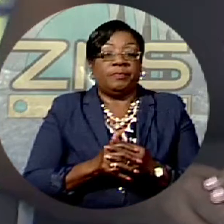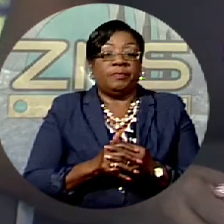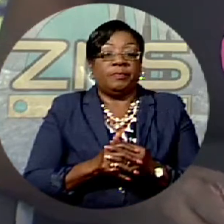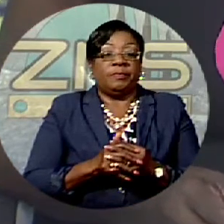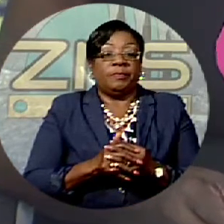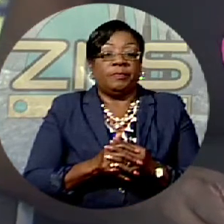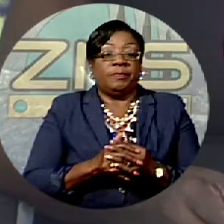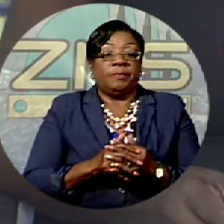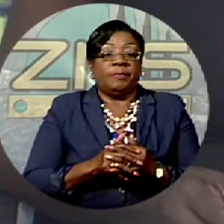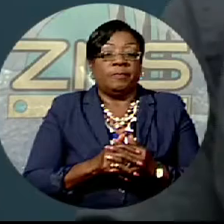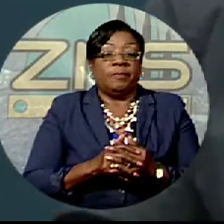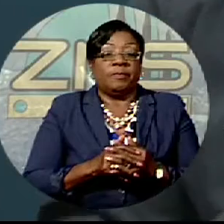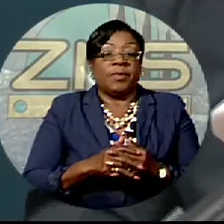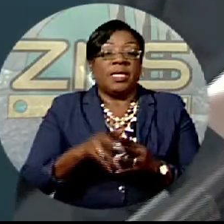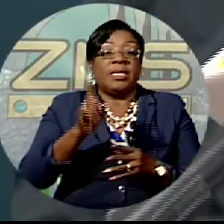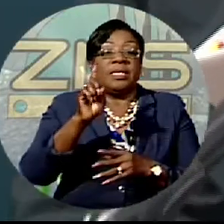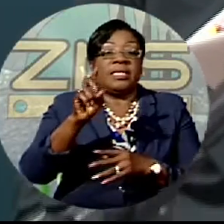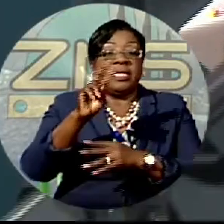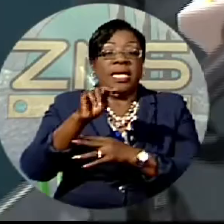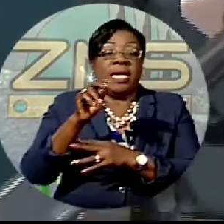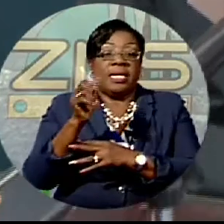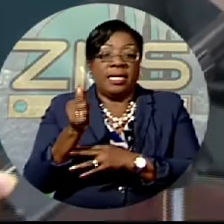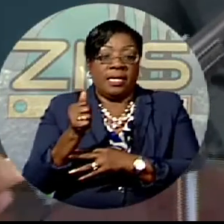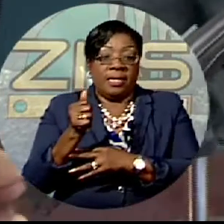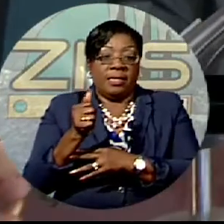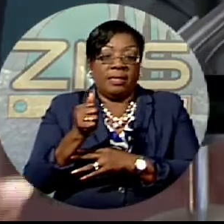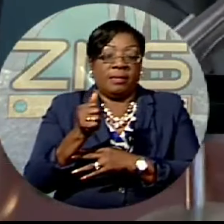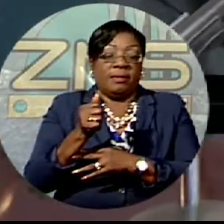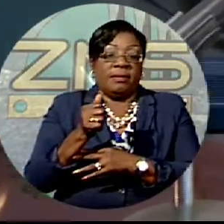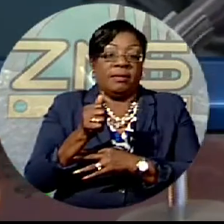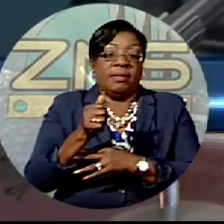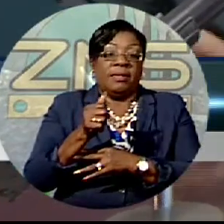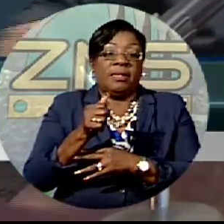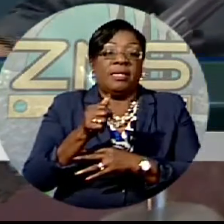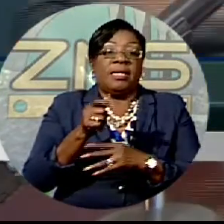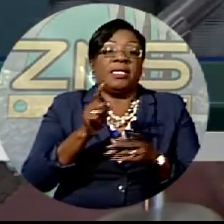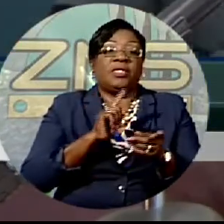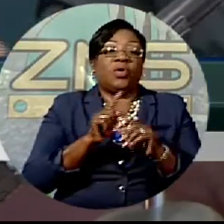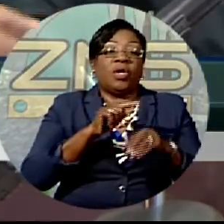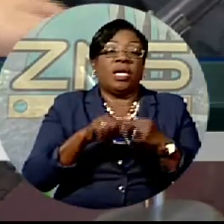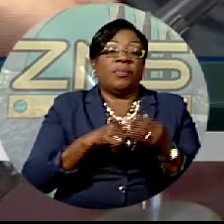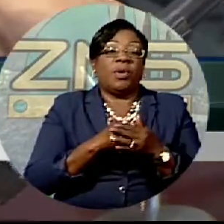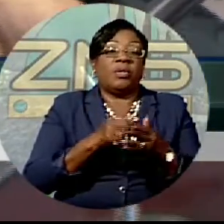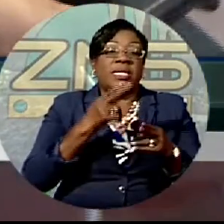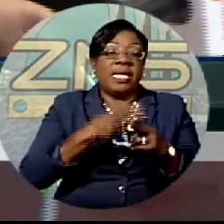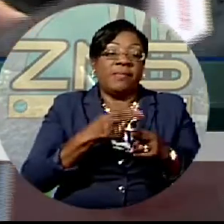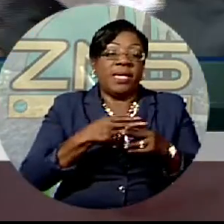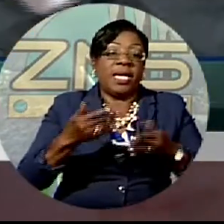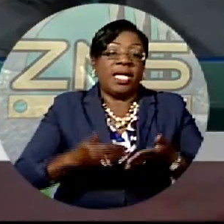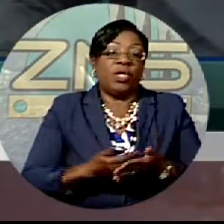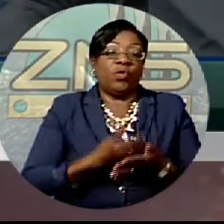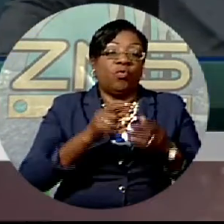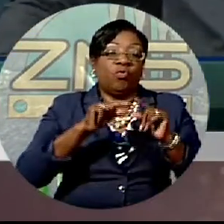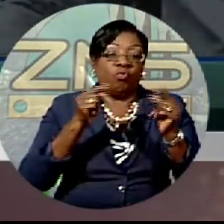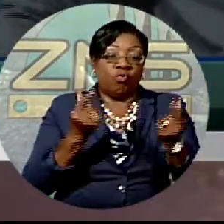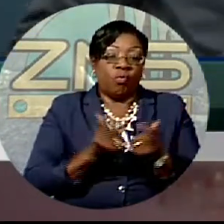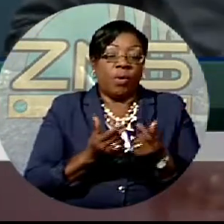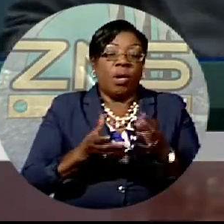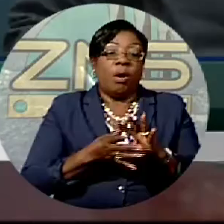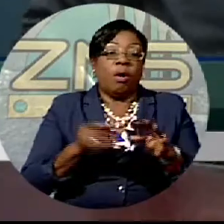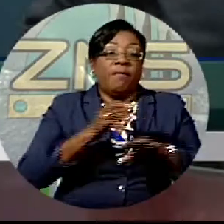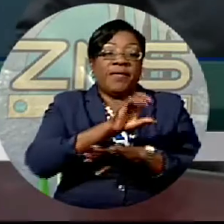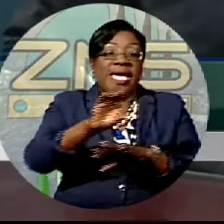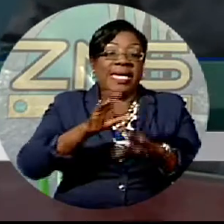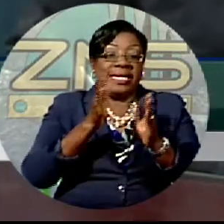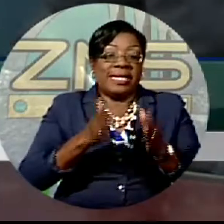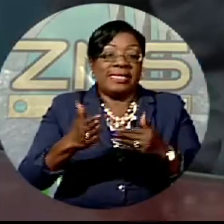Murphy. The Democratic National Alliance intends to unveil its latest slate of candidates next week as it fills out its ticket heading into the